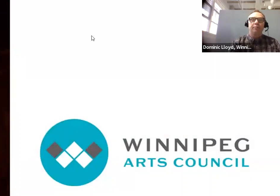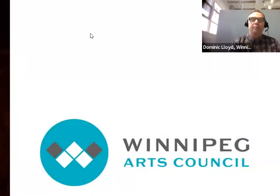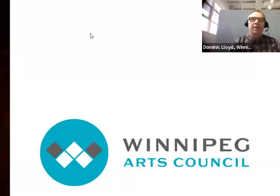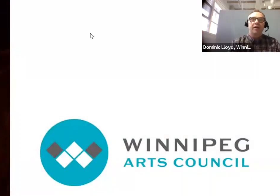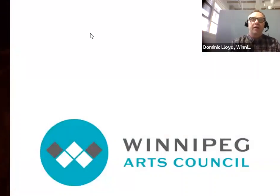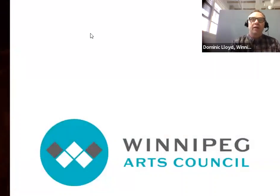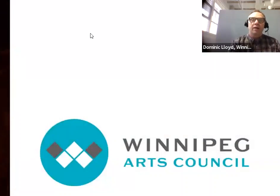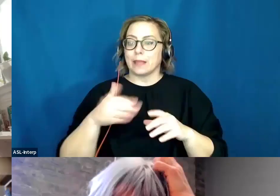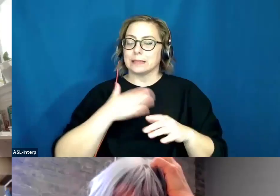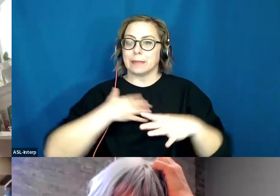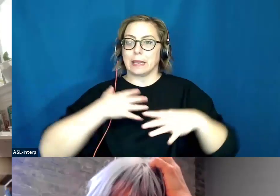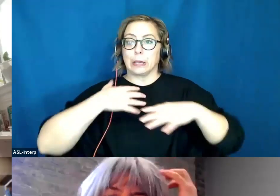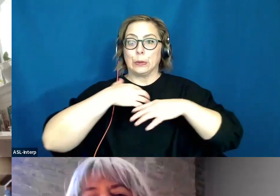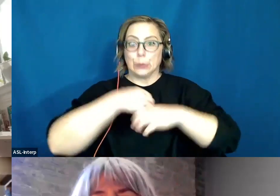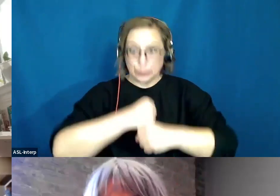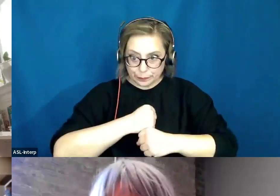of